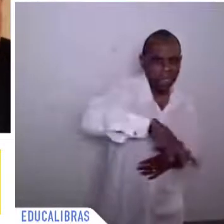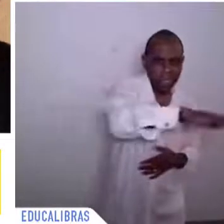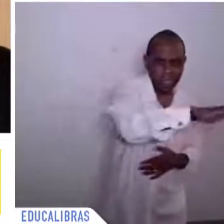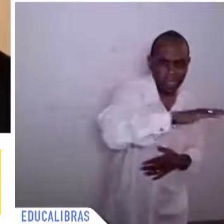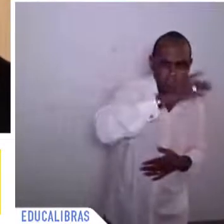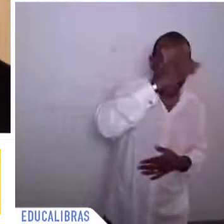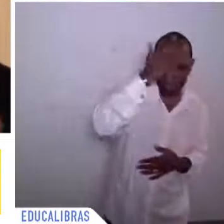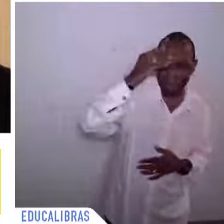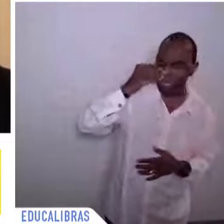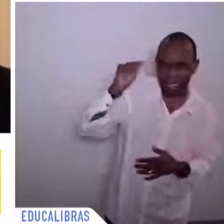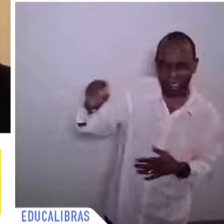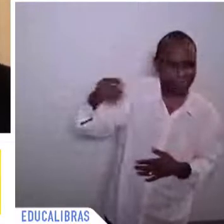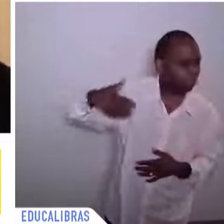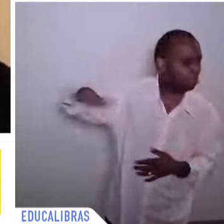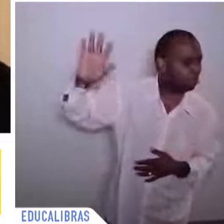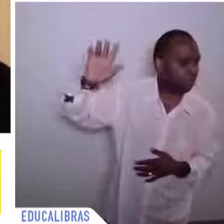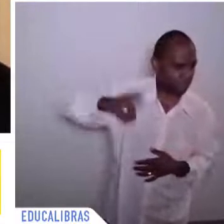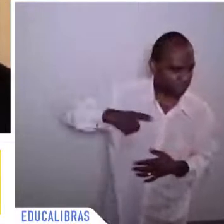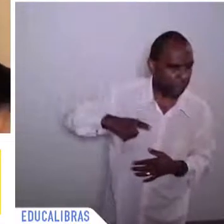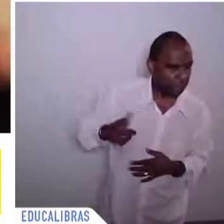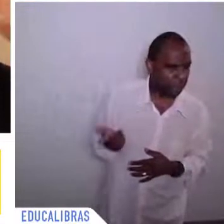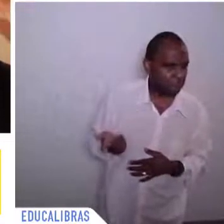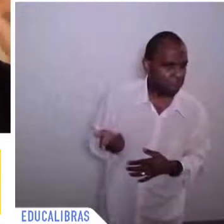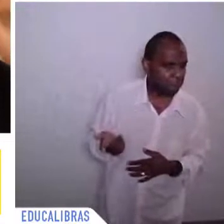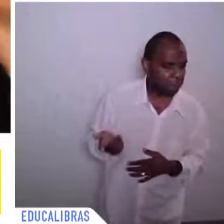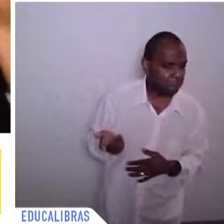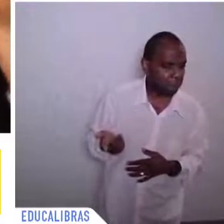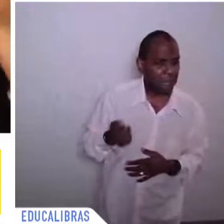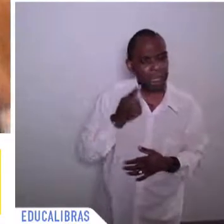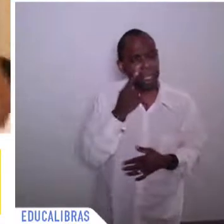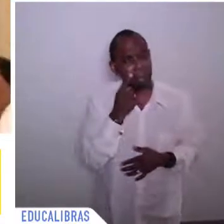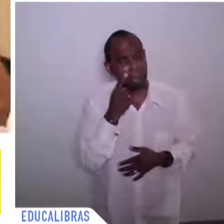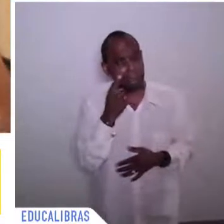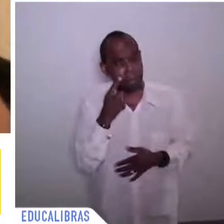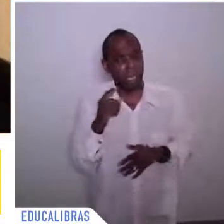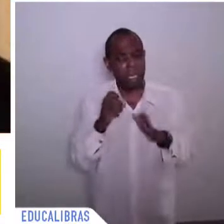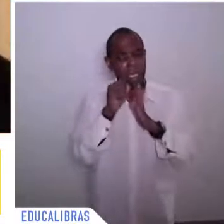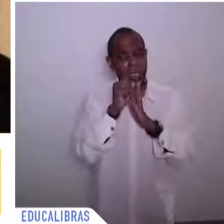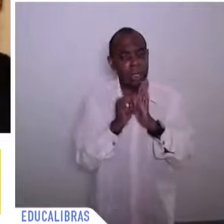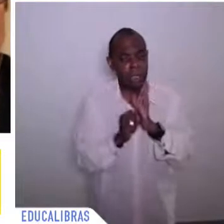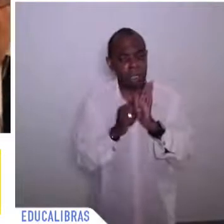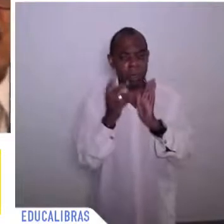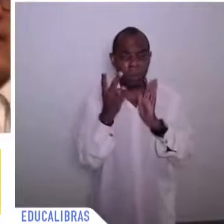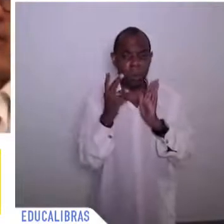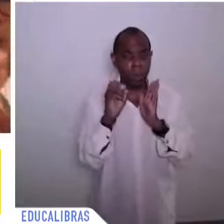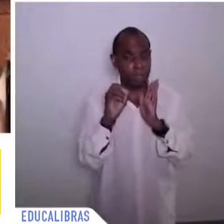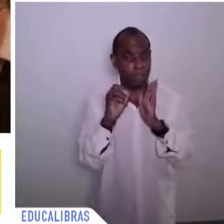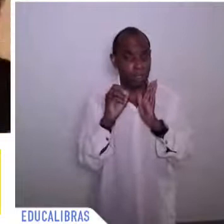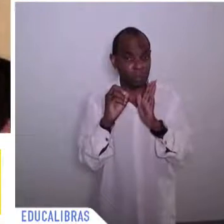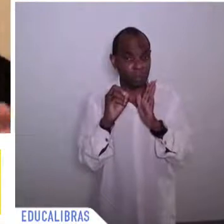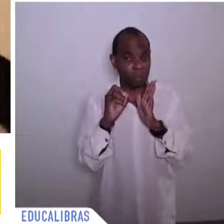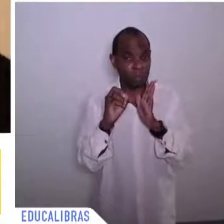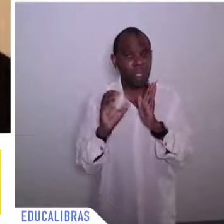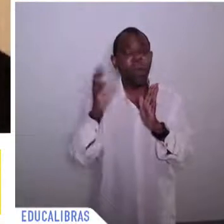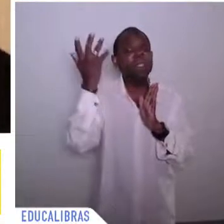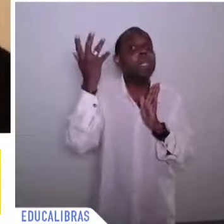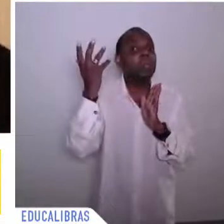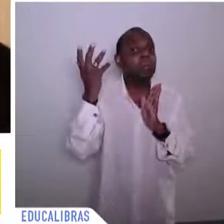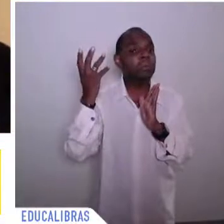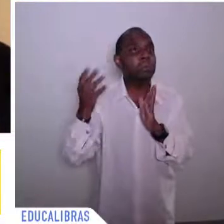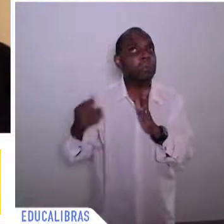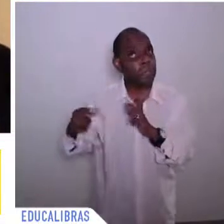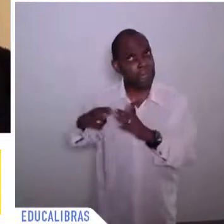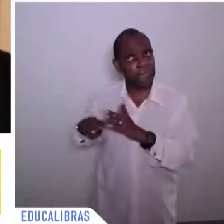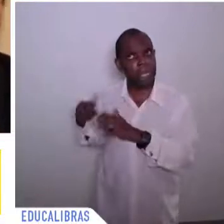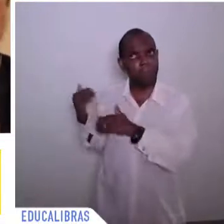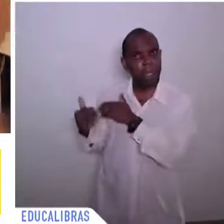authoritarianism or barbaric behaviors? I think this is permanent. If you look at the 20th century and what happened